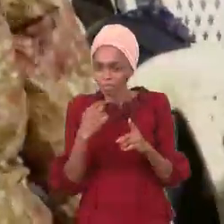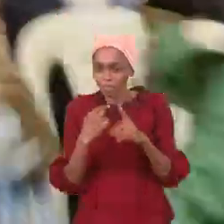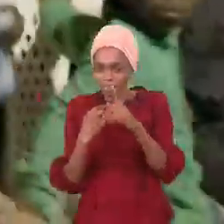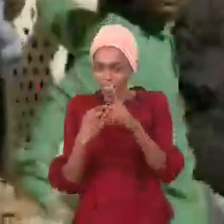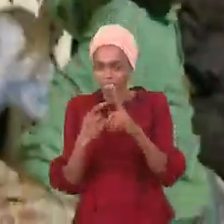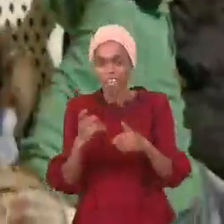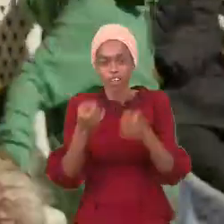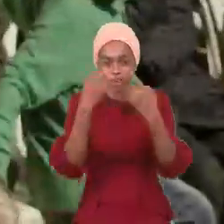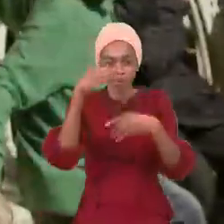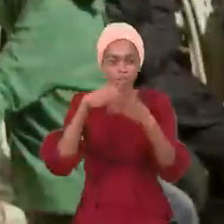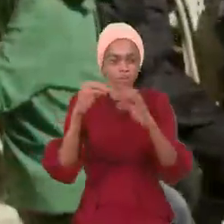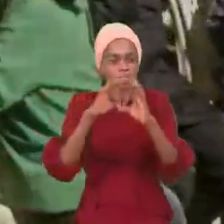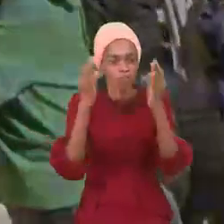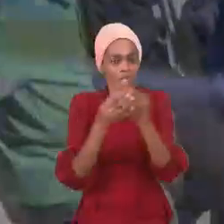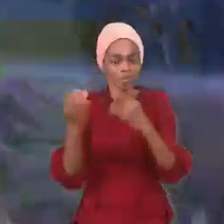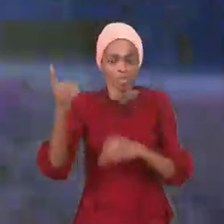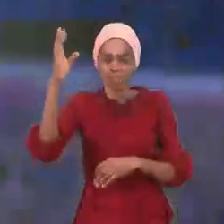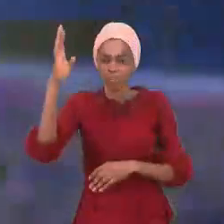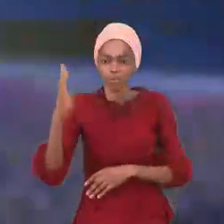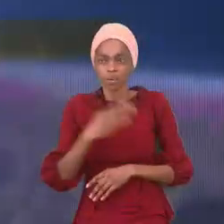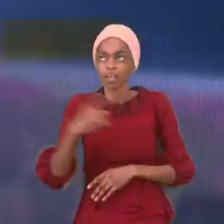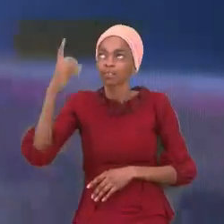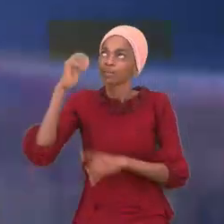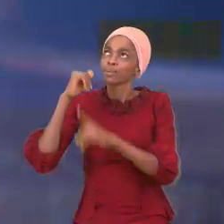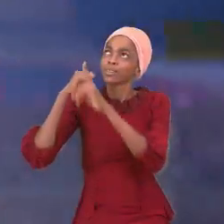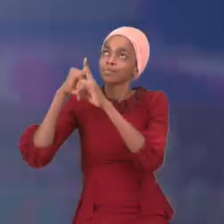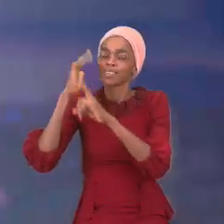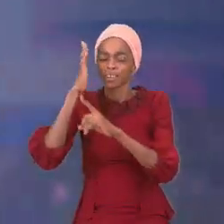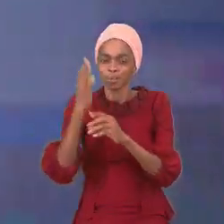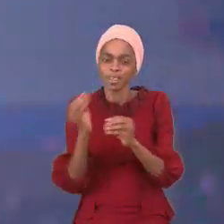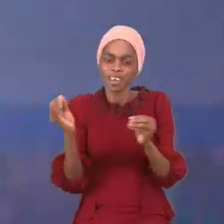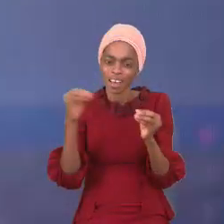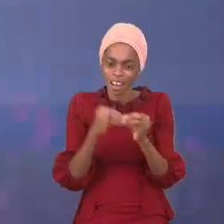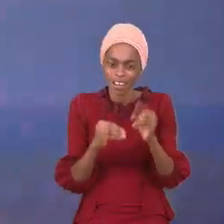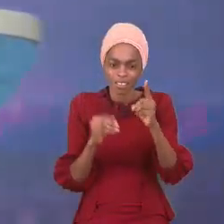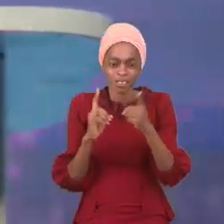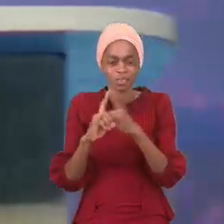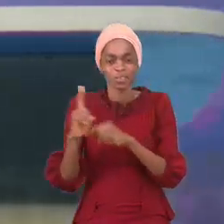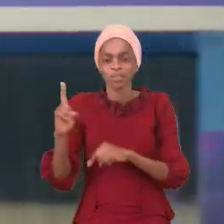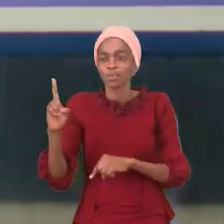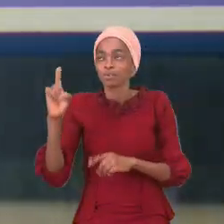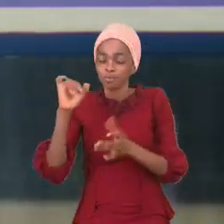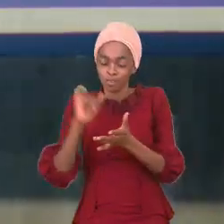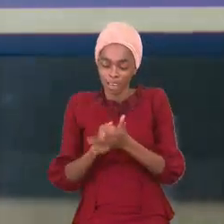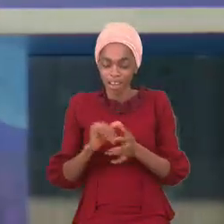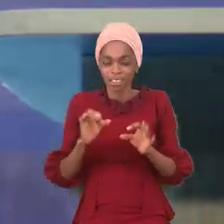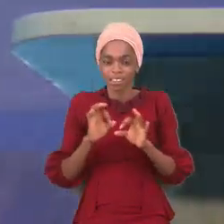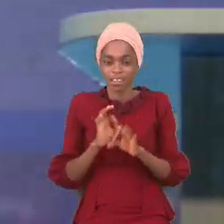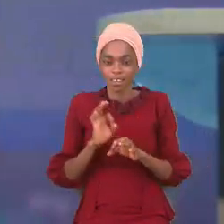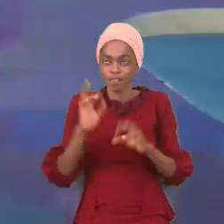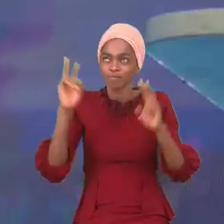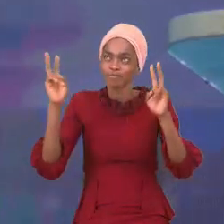into the family of God, and the Lord himself will add you to that